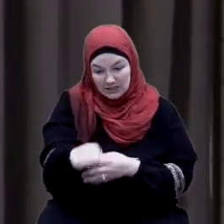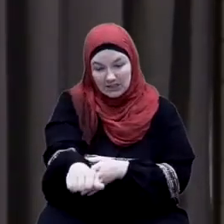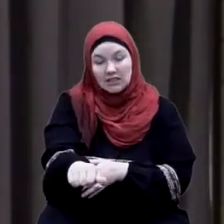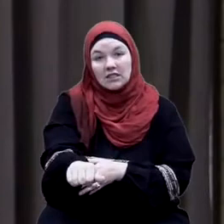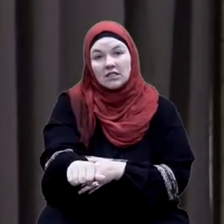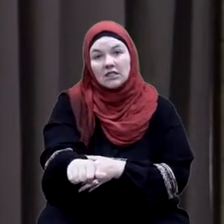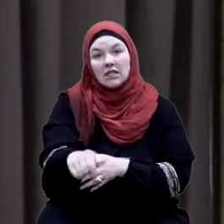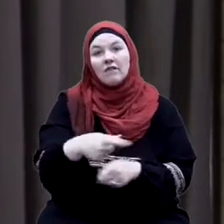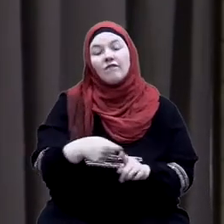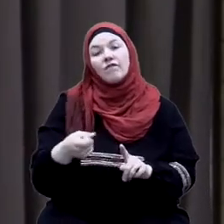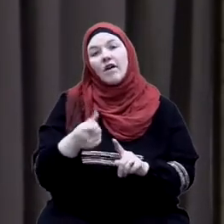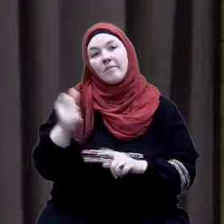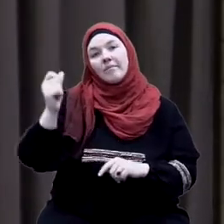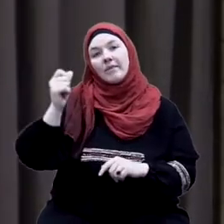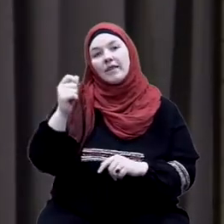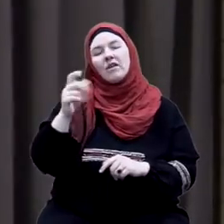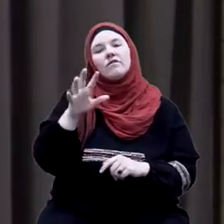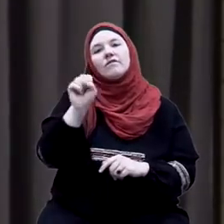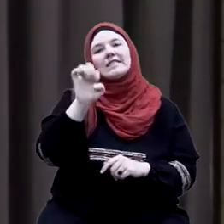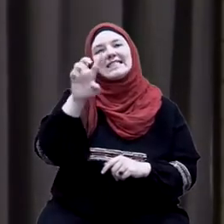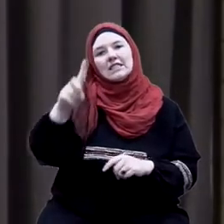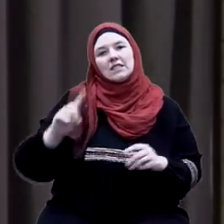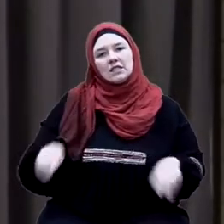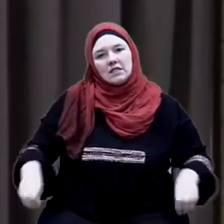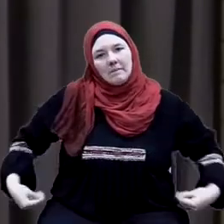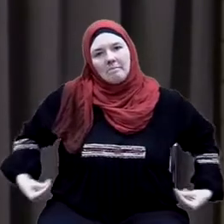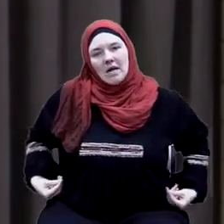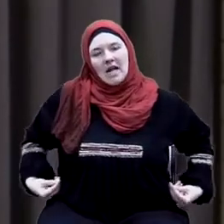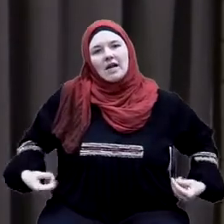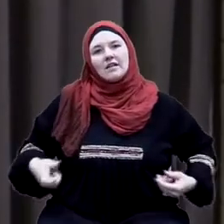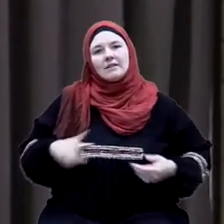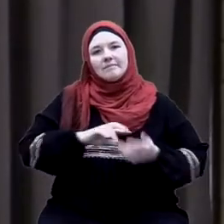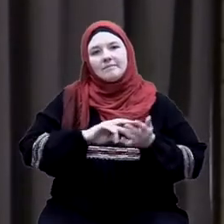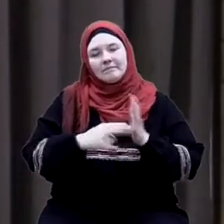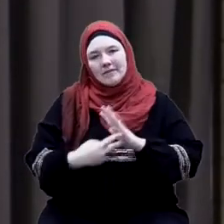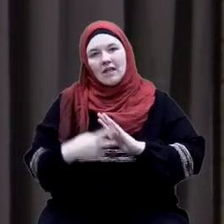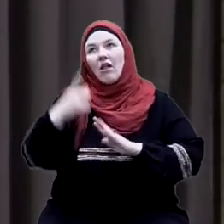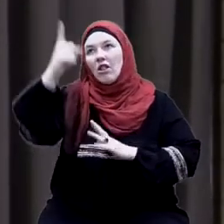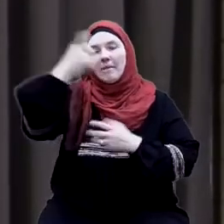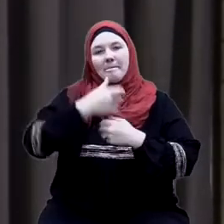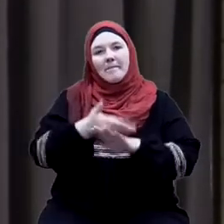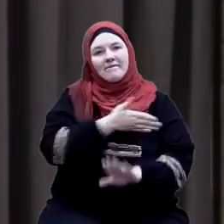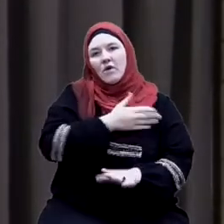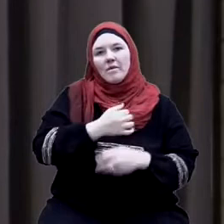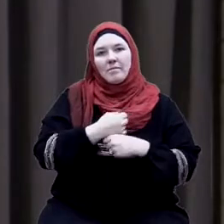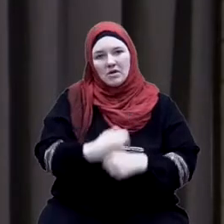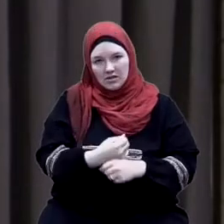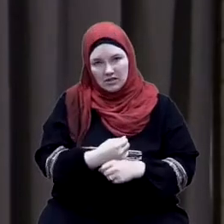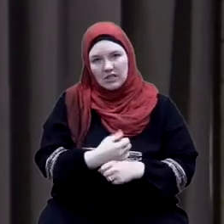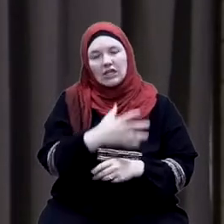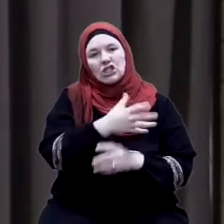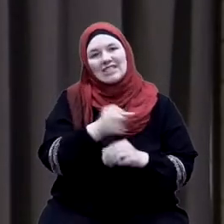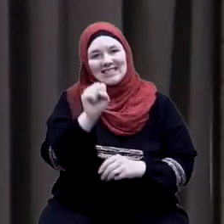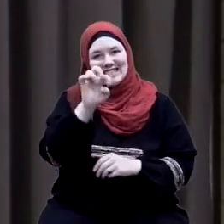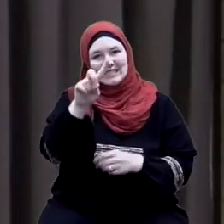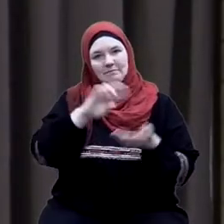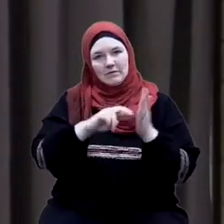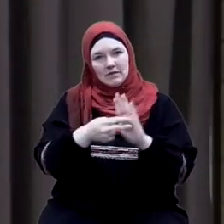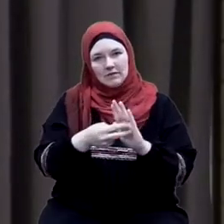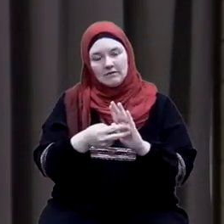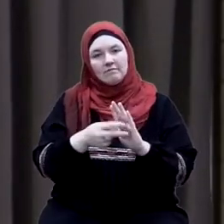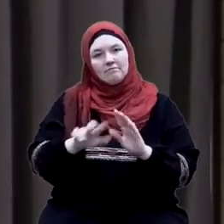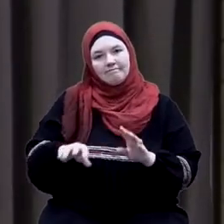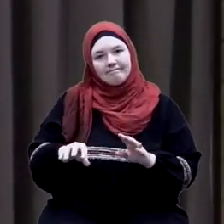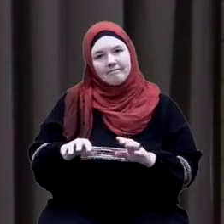from the backs of our forefathers early before the creation, and he held us to